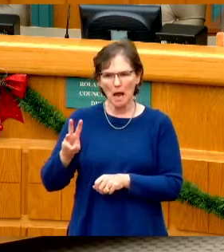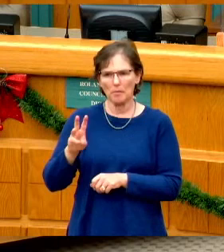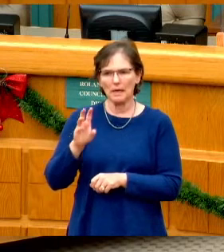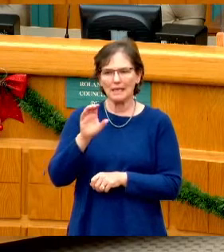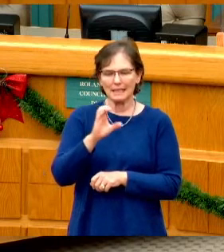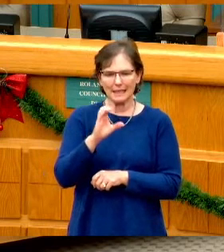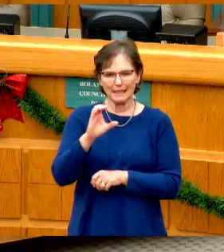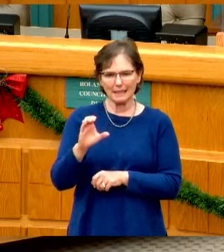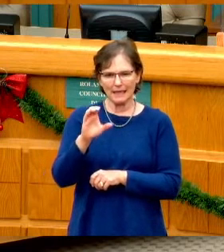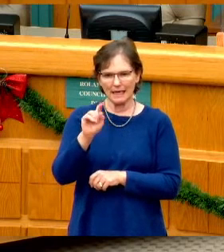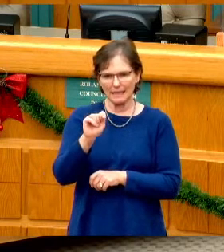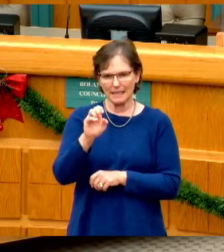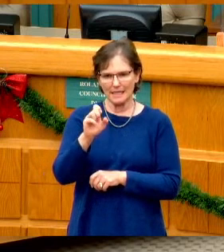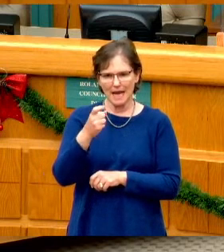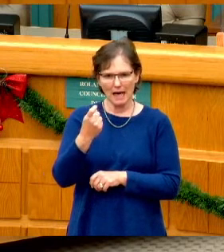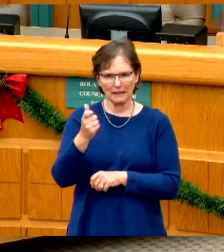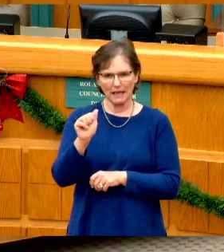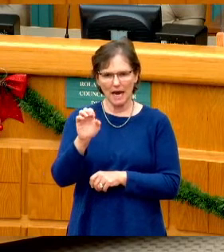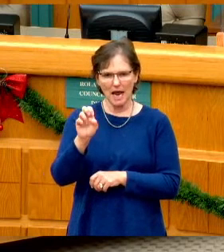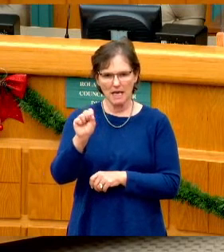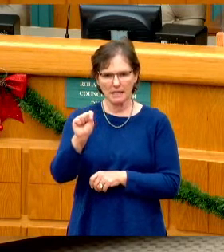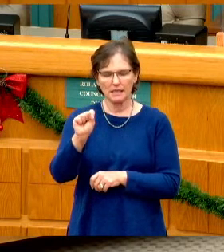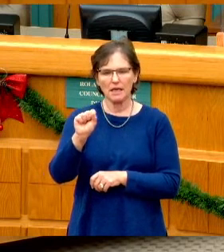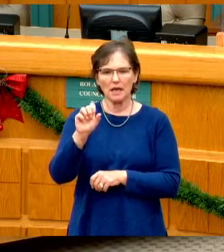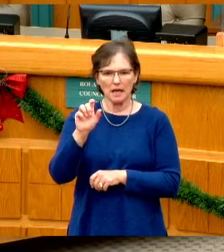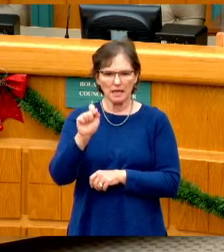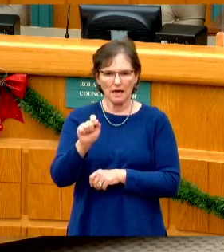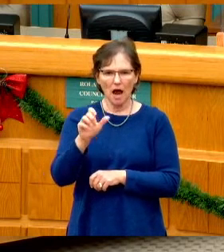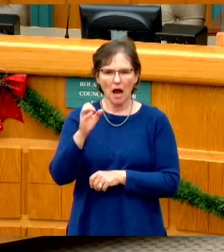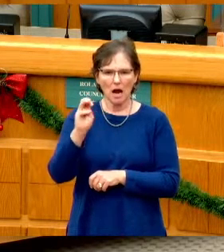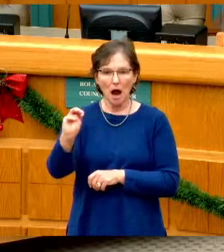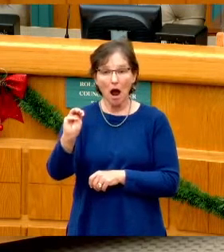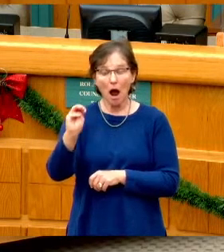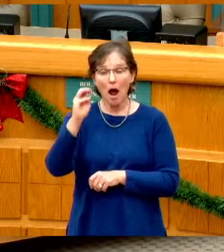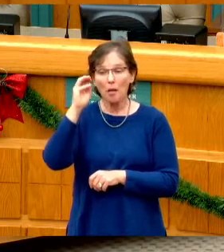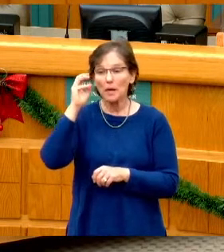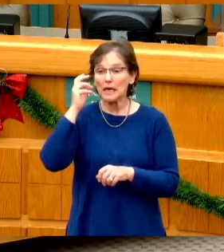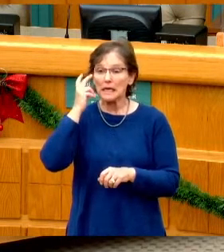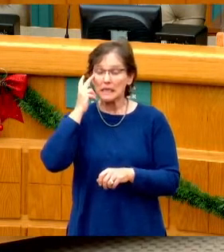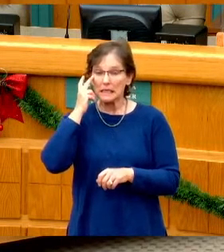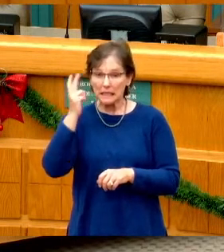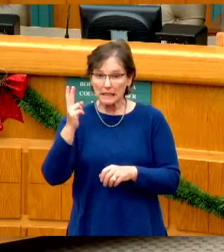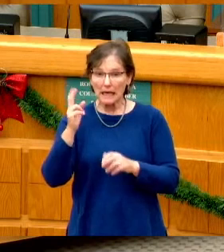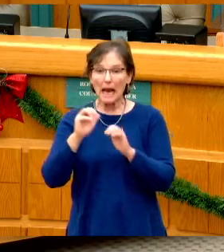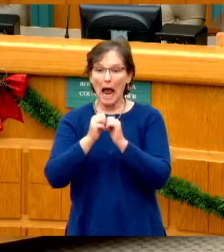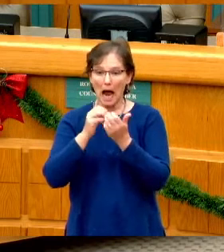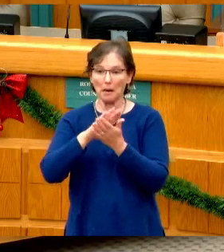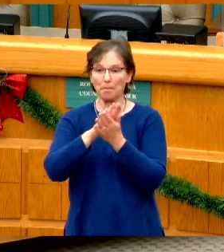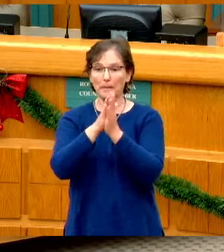cctexas.com/coronavirus for the link on how to sign up to become a COVID-19 vaccine provider.